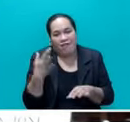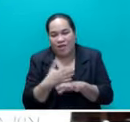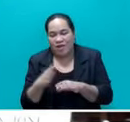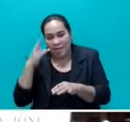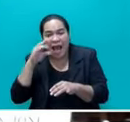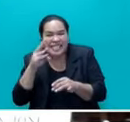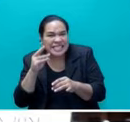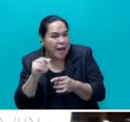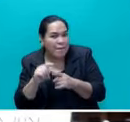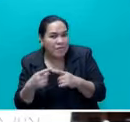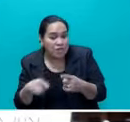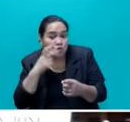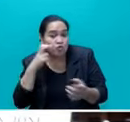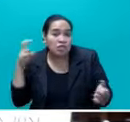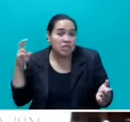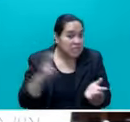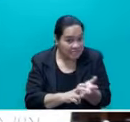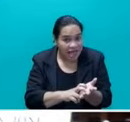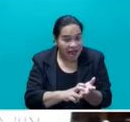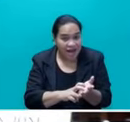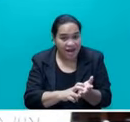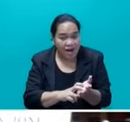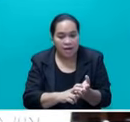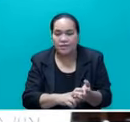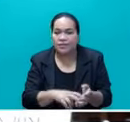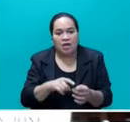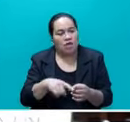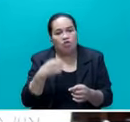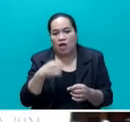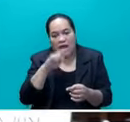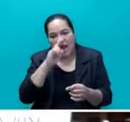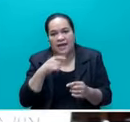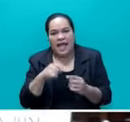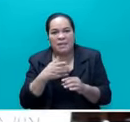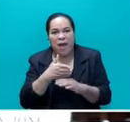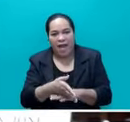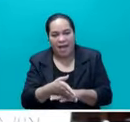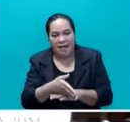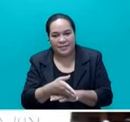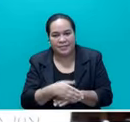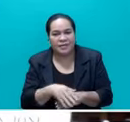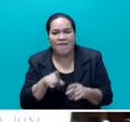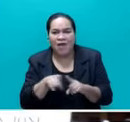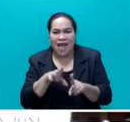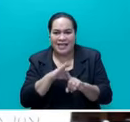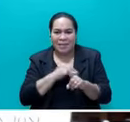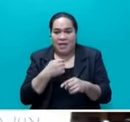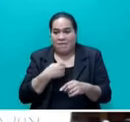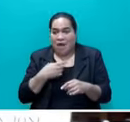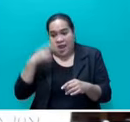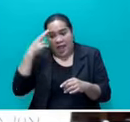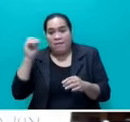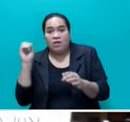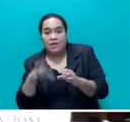certain things that you register. Once you register, there's no expiry. So if I'm registered in the VKB, my